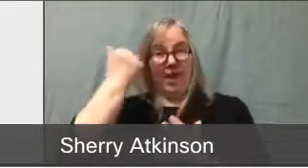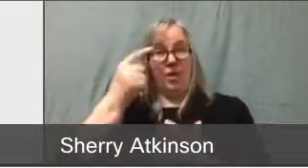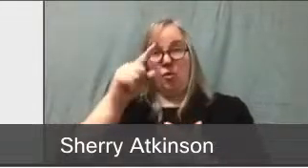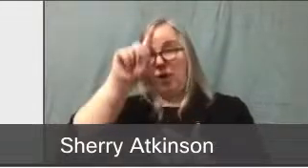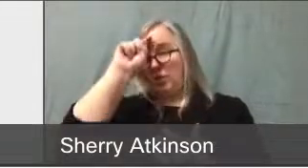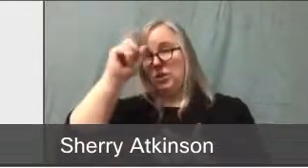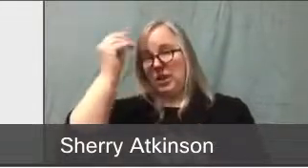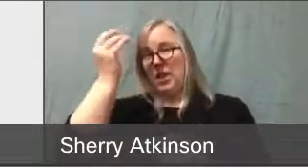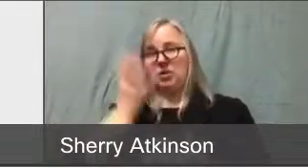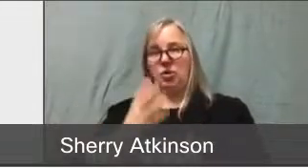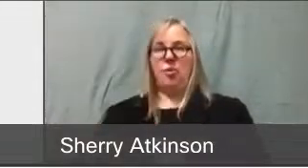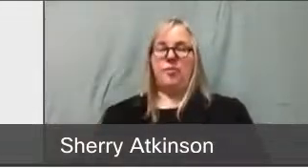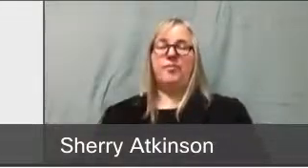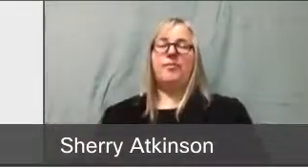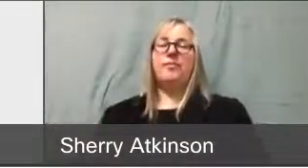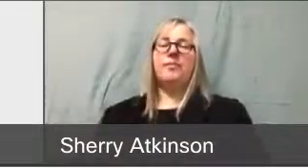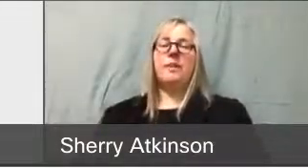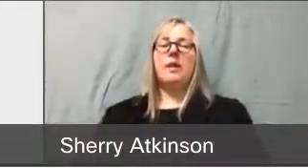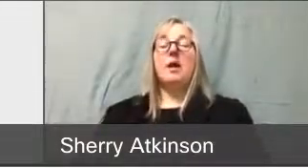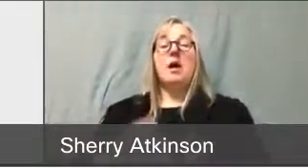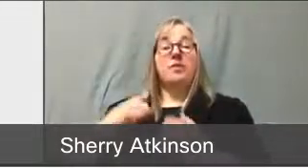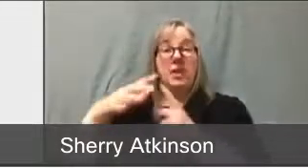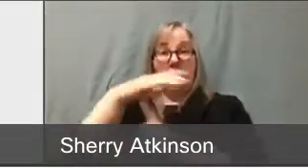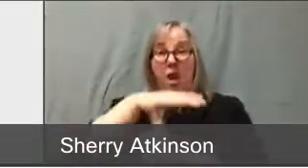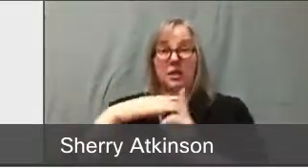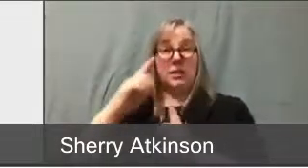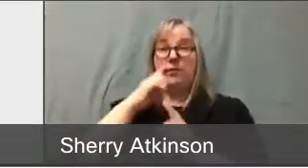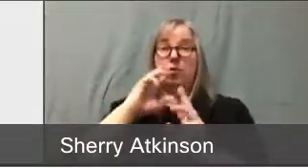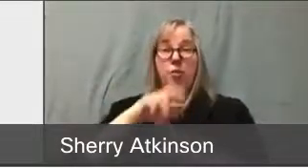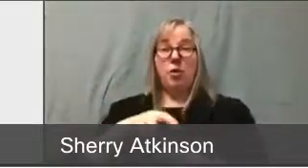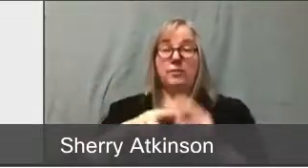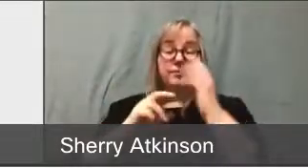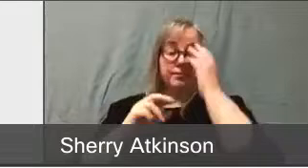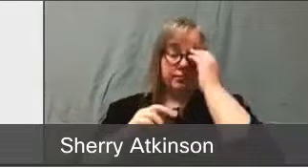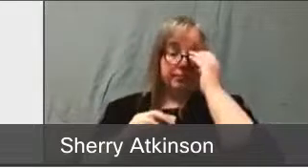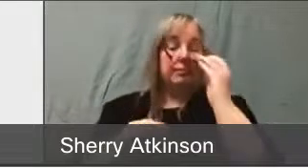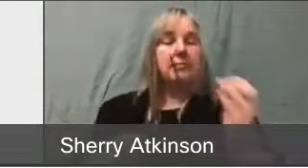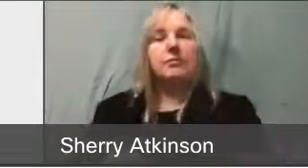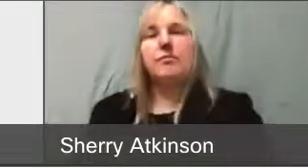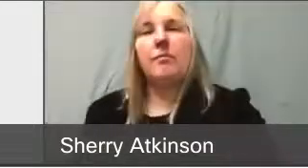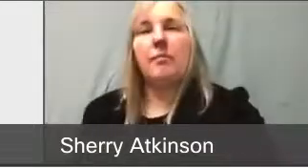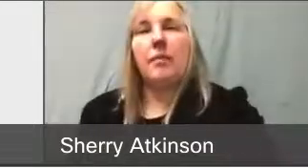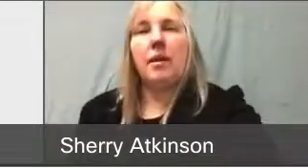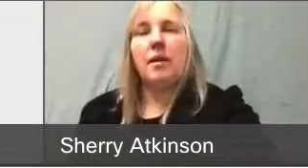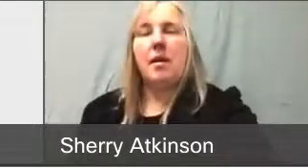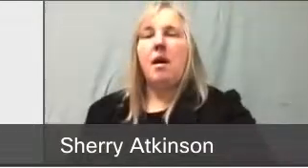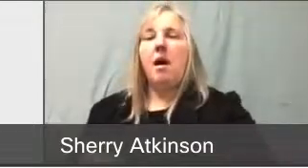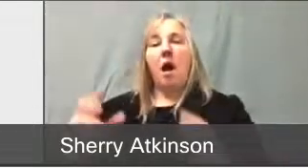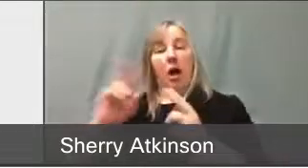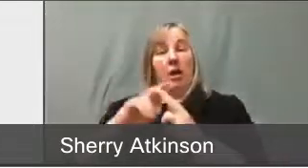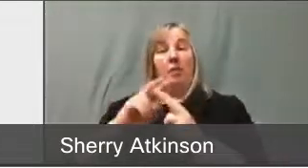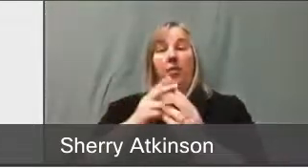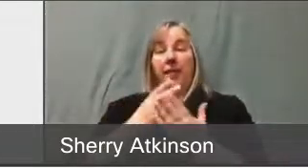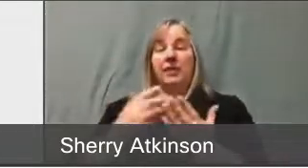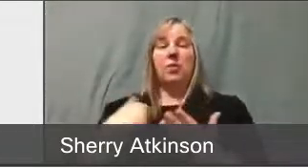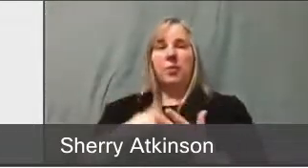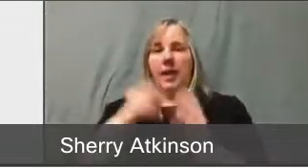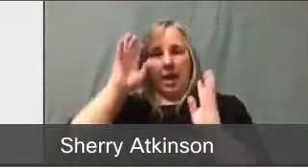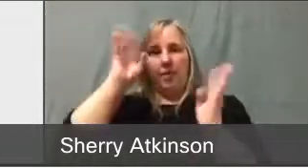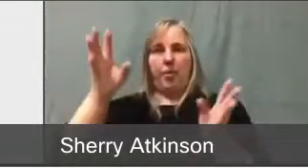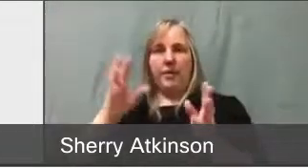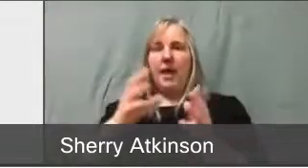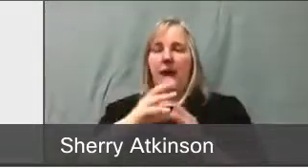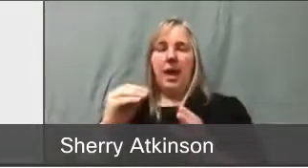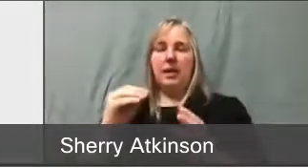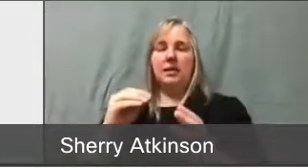So the context for the report, and just a couple of things that we came up with, and a couple of folks threw out a